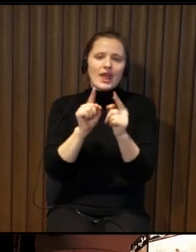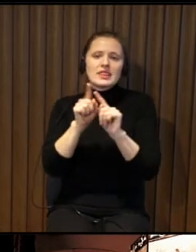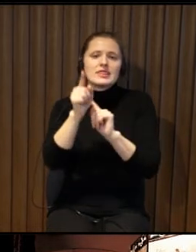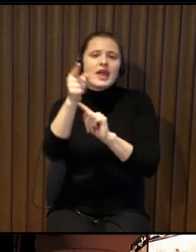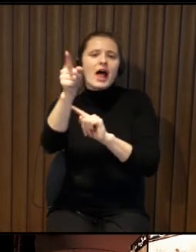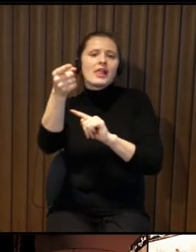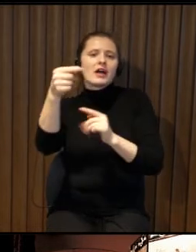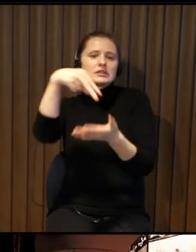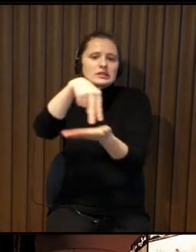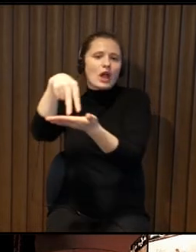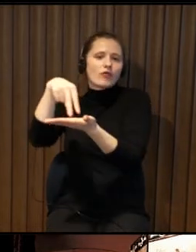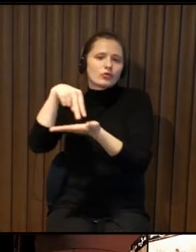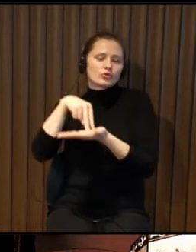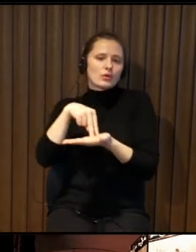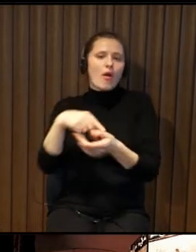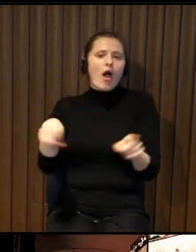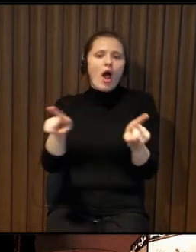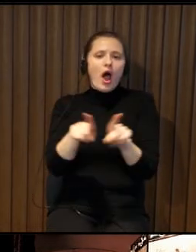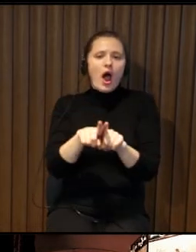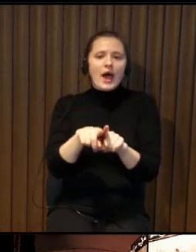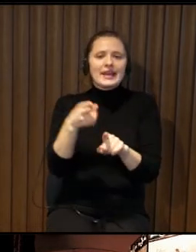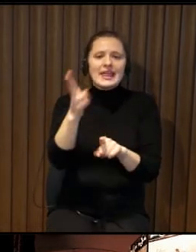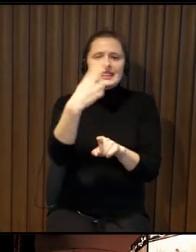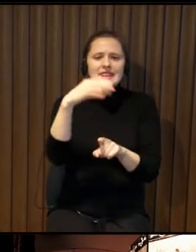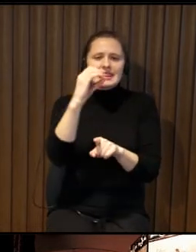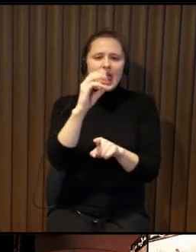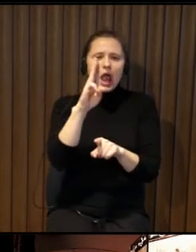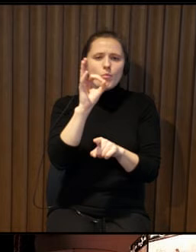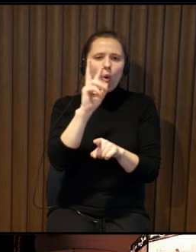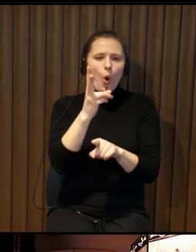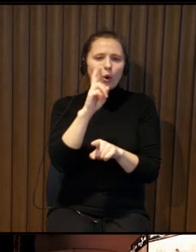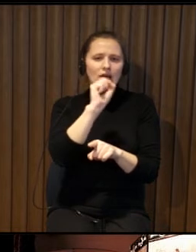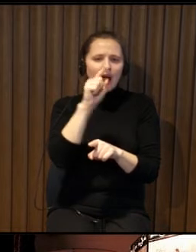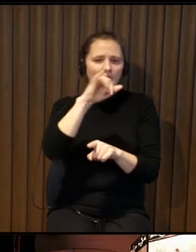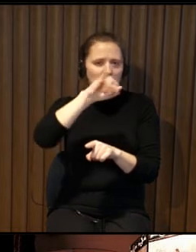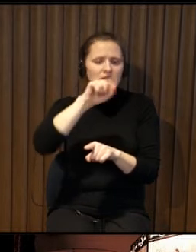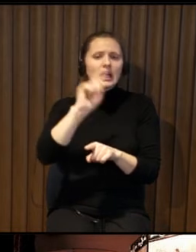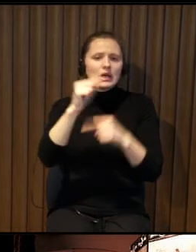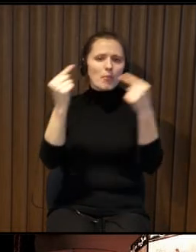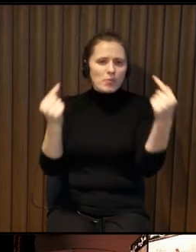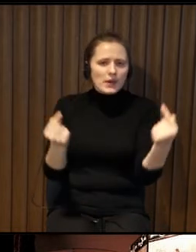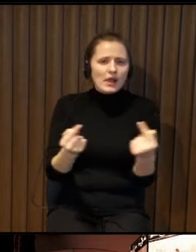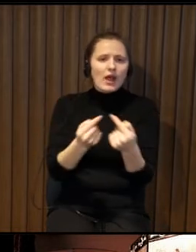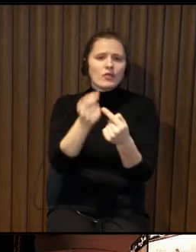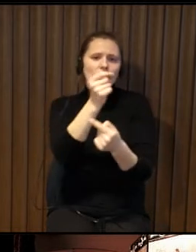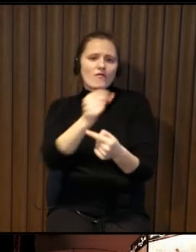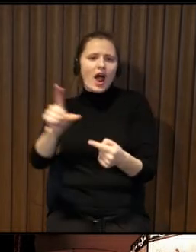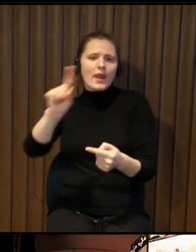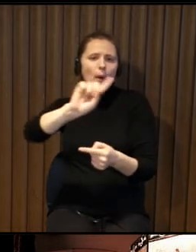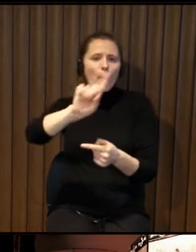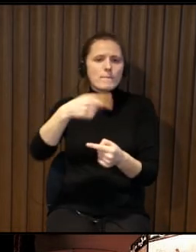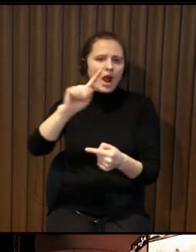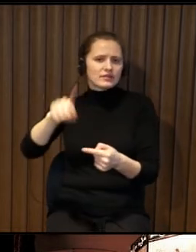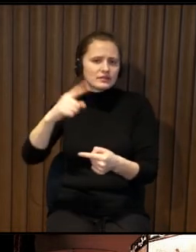have reduced it to one person, one vote, and majority rules, means that the trivial needs of the